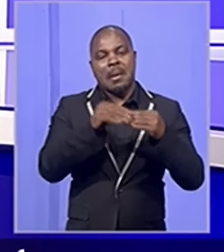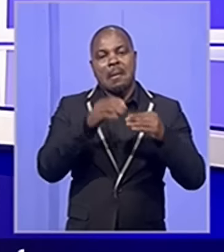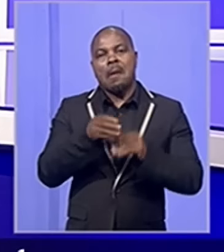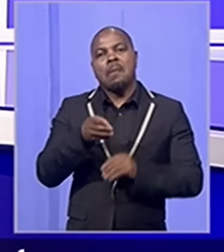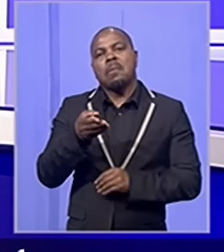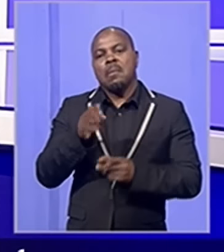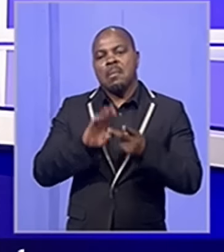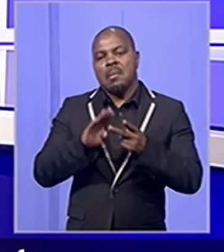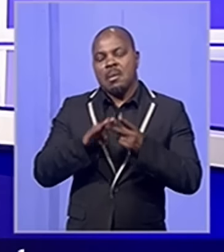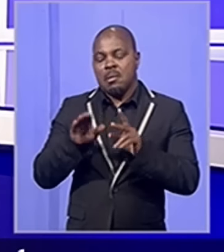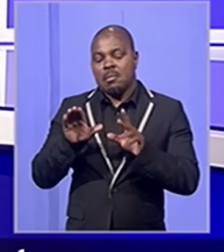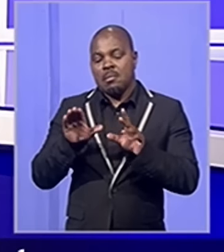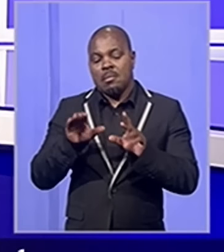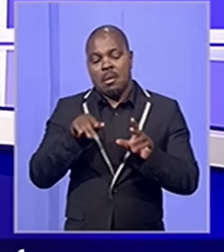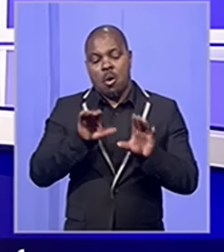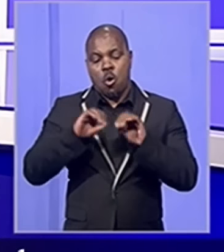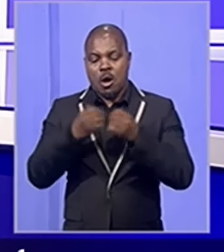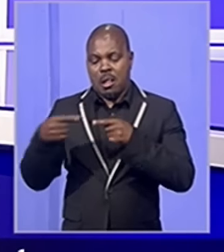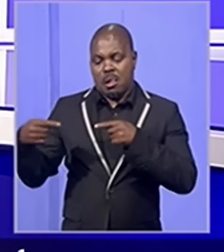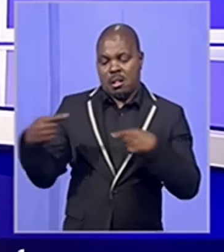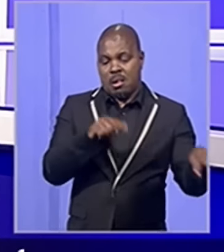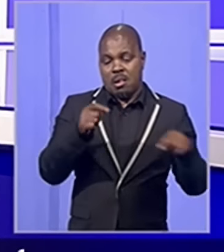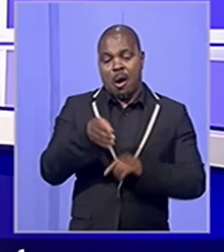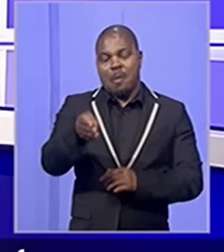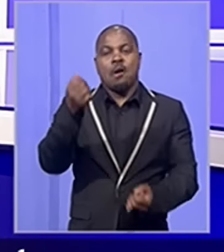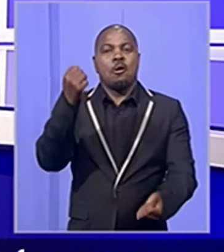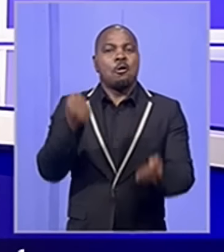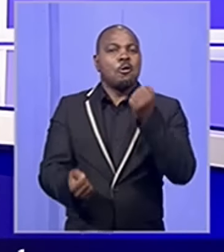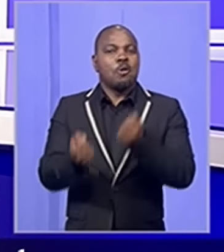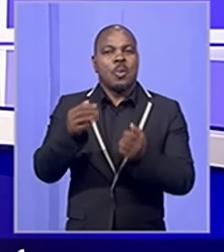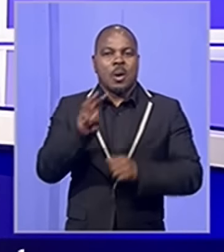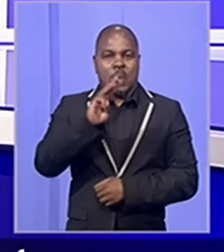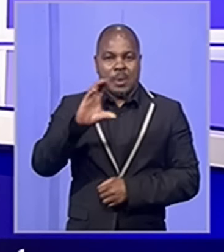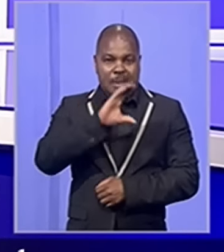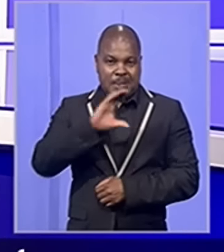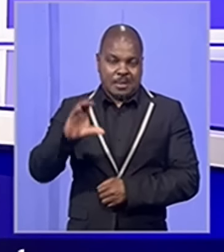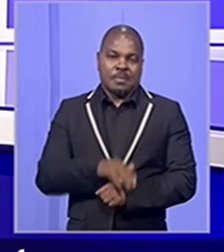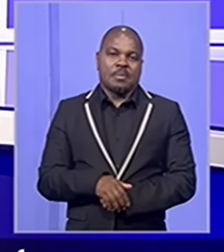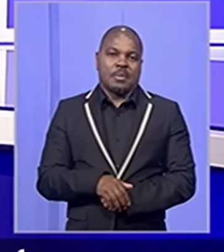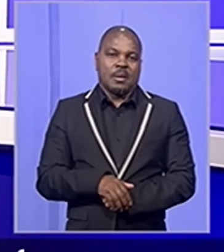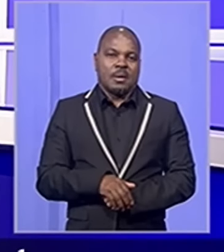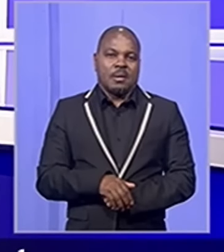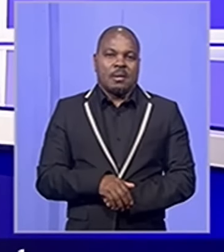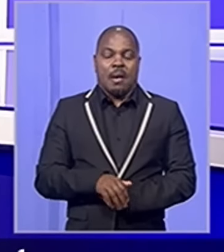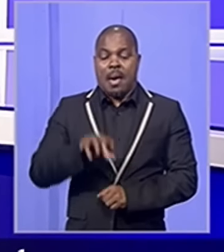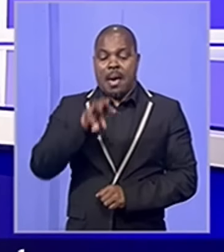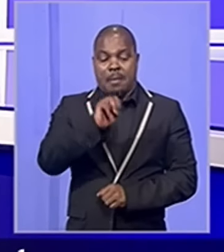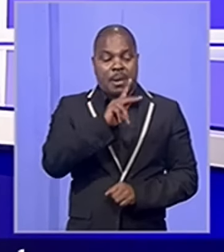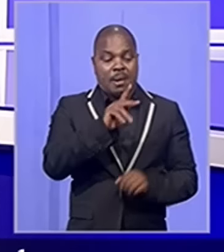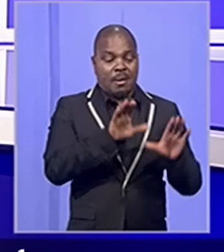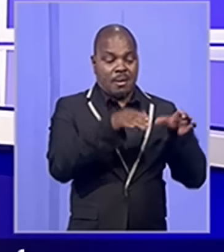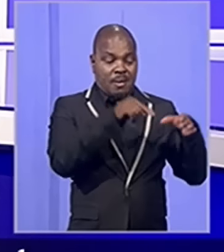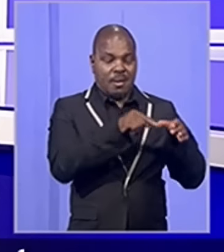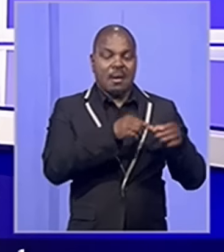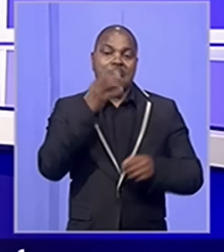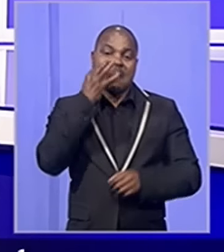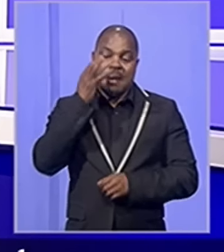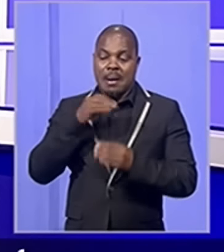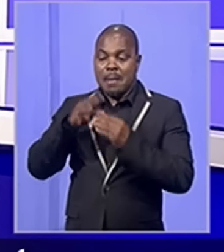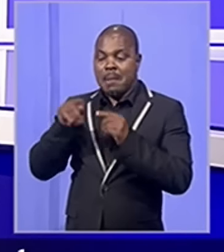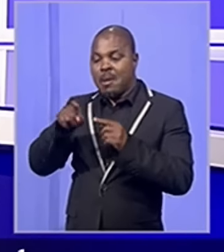lekoko o sekwa-sekwa ke kgotlatshekelo kgolo ya Western Cape. Babueledi ba MK ba re ba ngongoregi